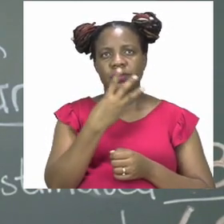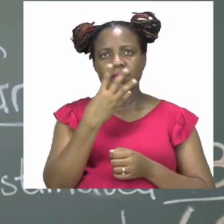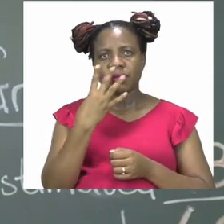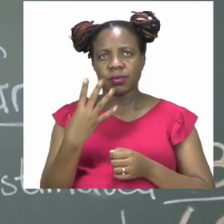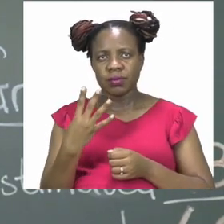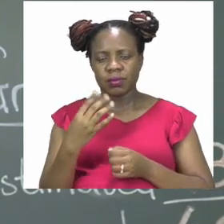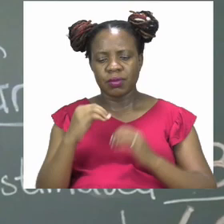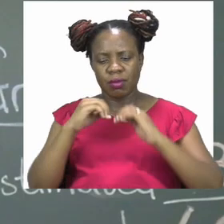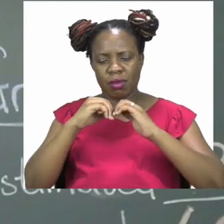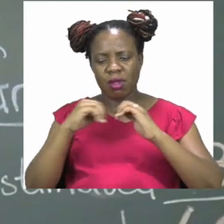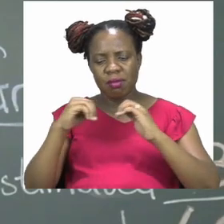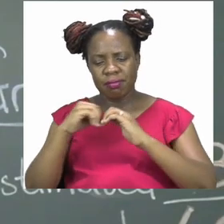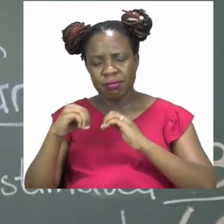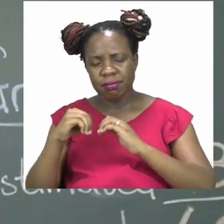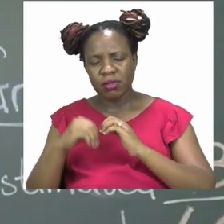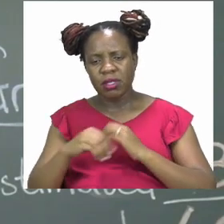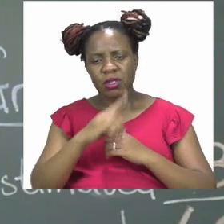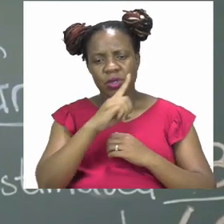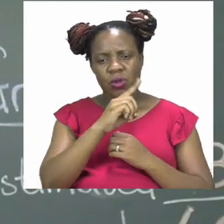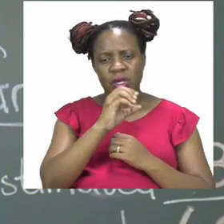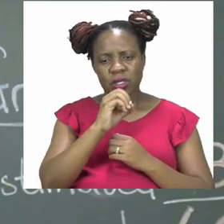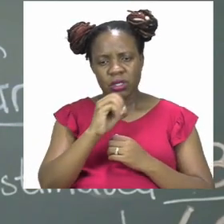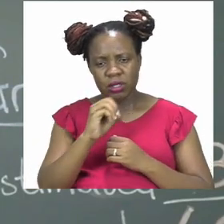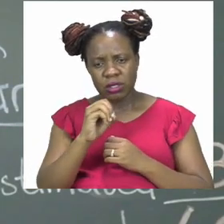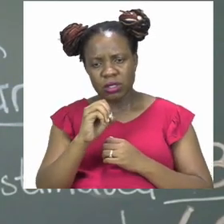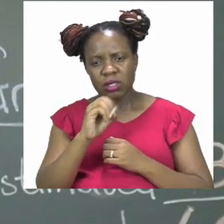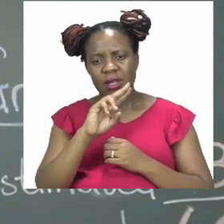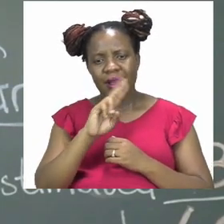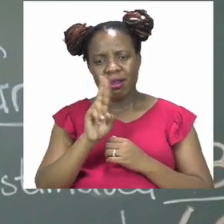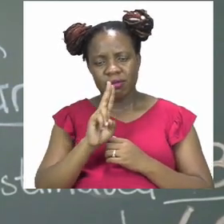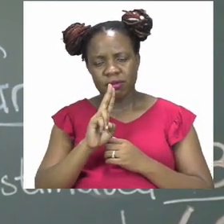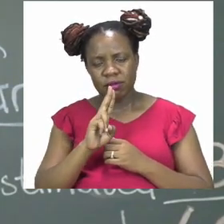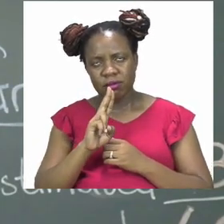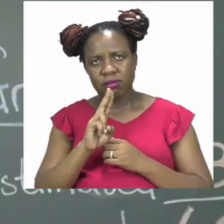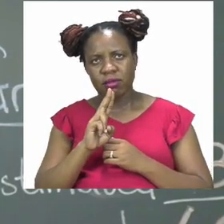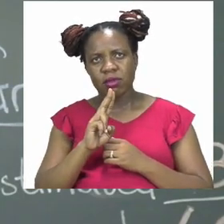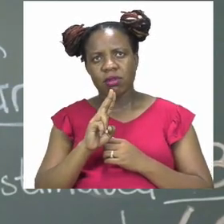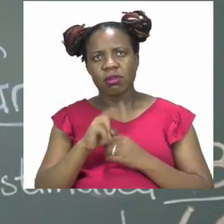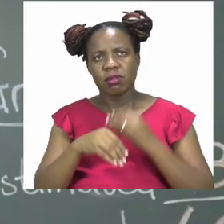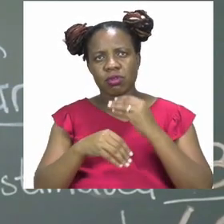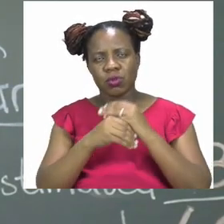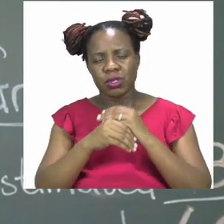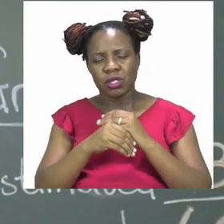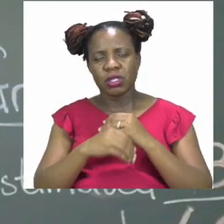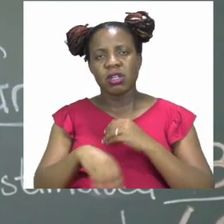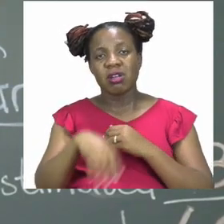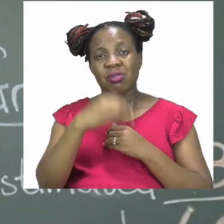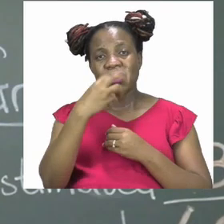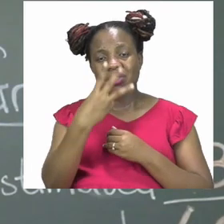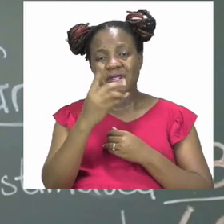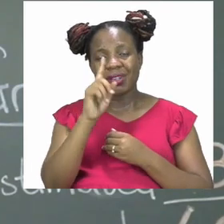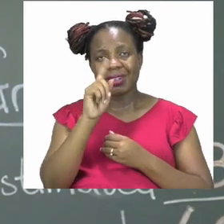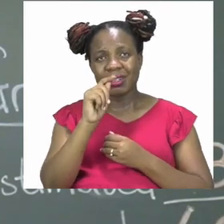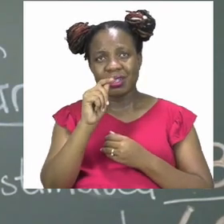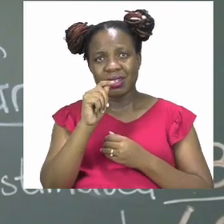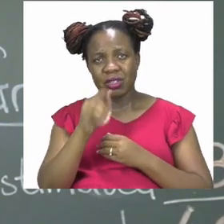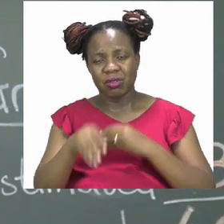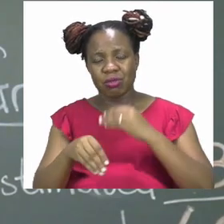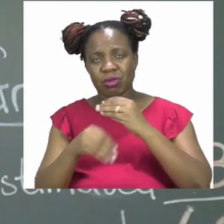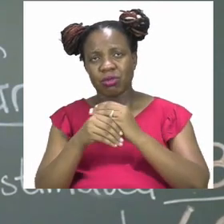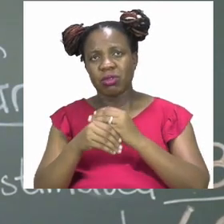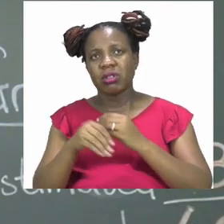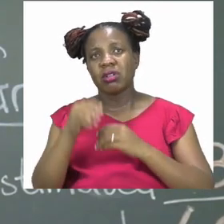down, 100 hundredths, 3 tens, and 4